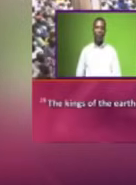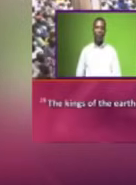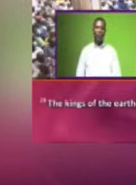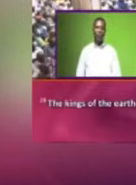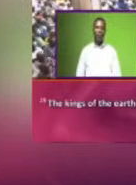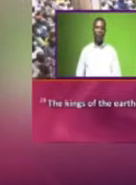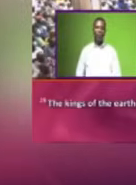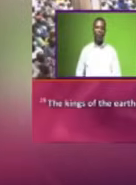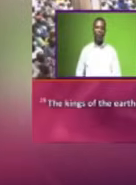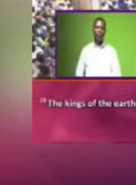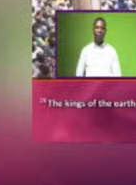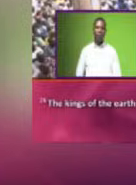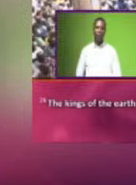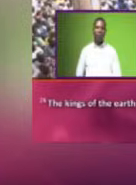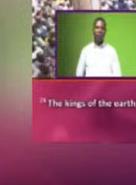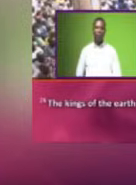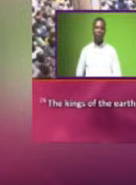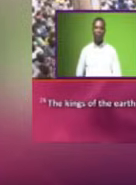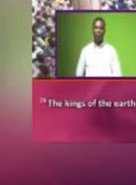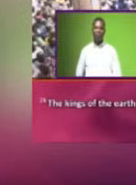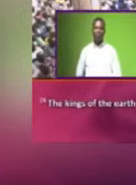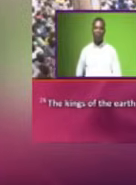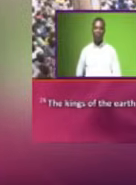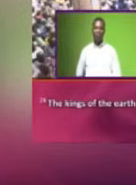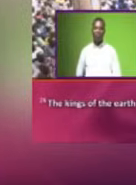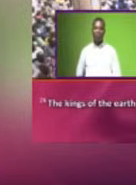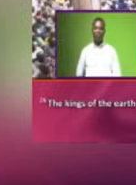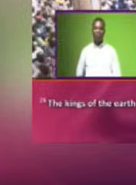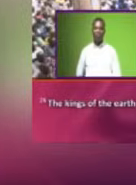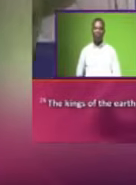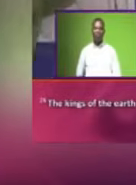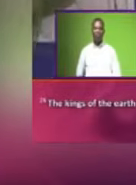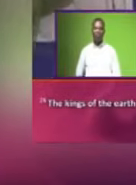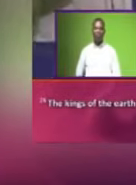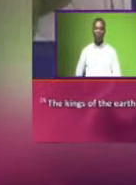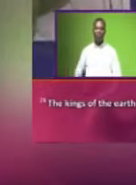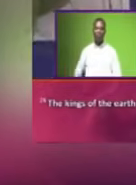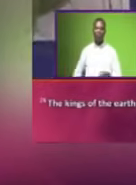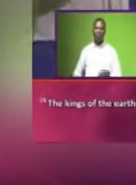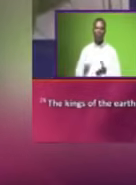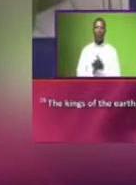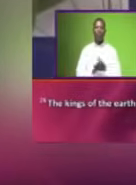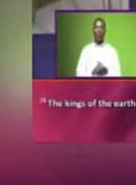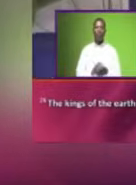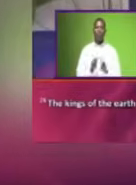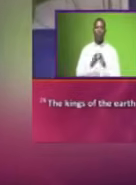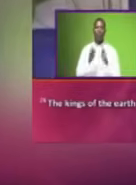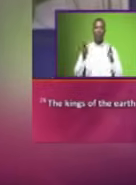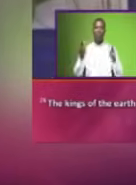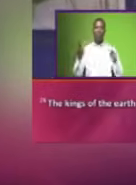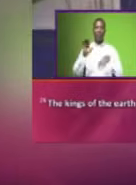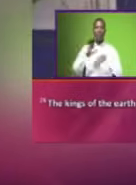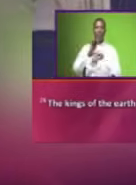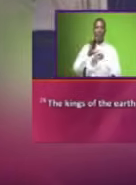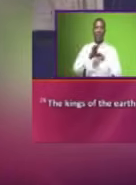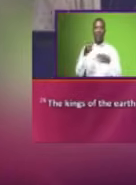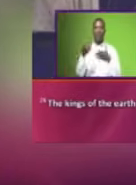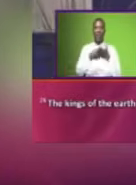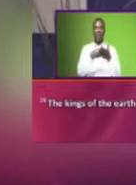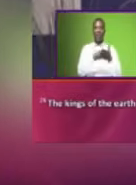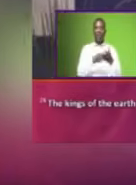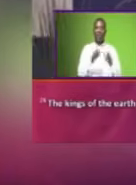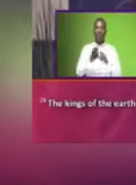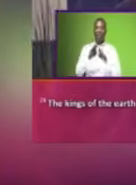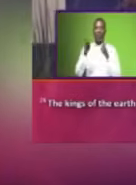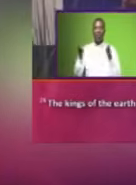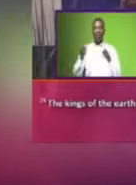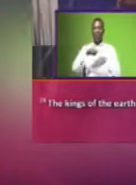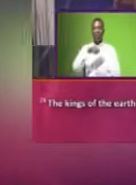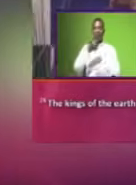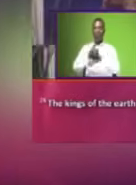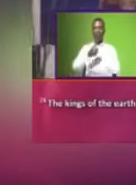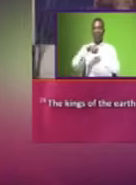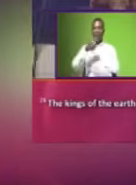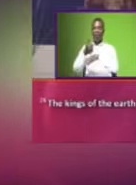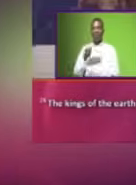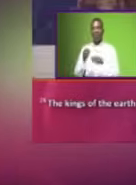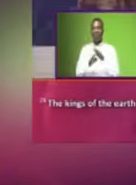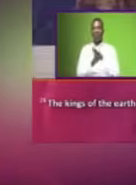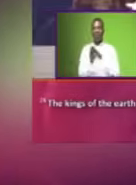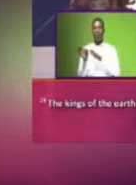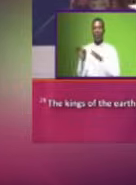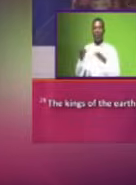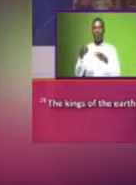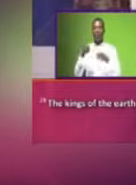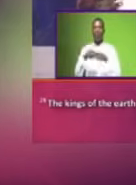preach, attacking me in their auditorium. Ghana, sorry, akakraka. Ah, when we be branches, we are brochure. And